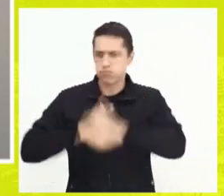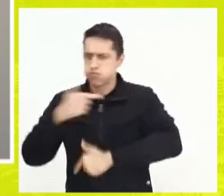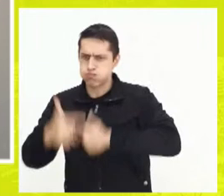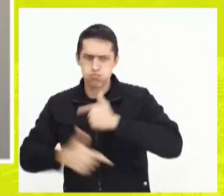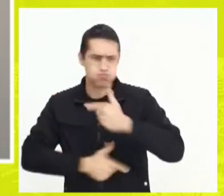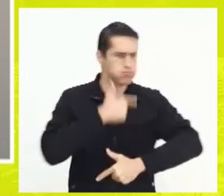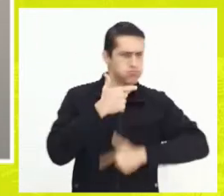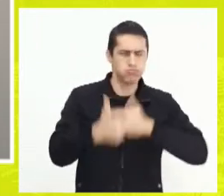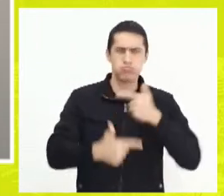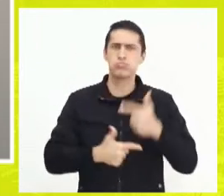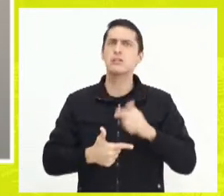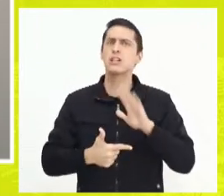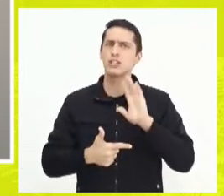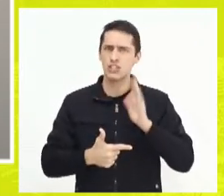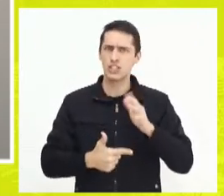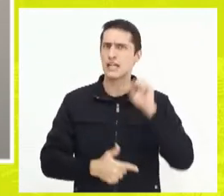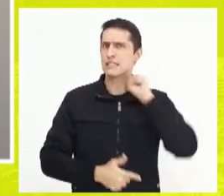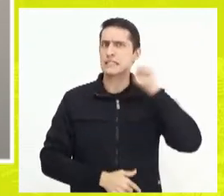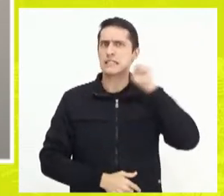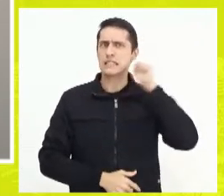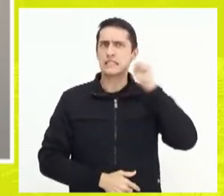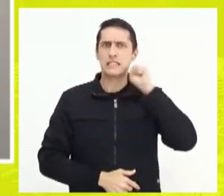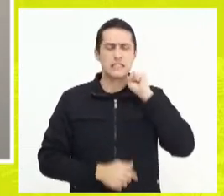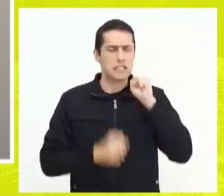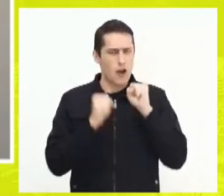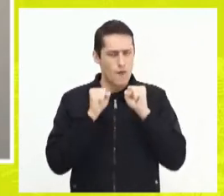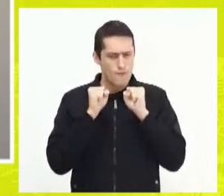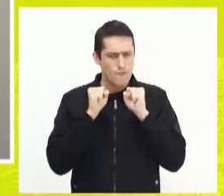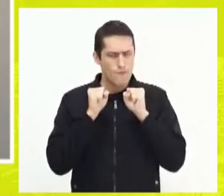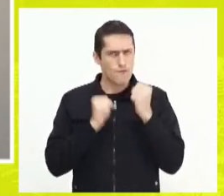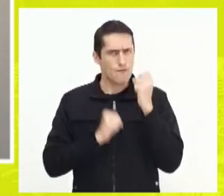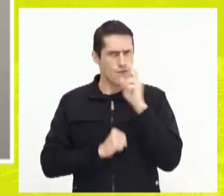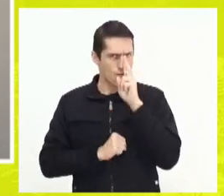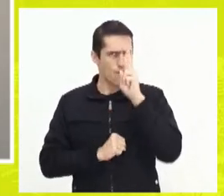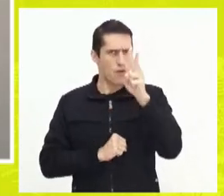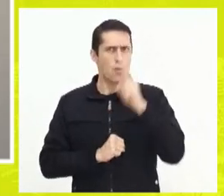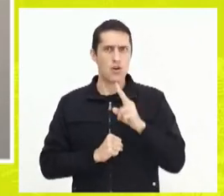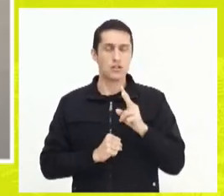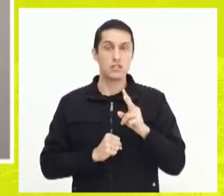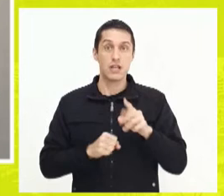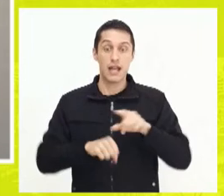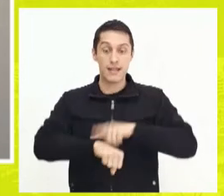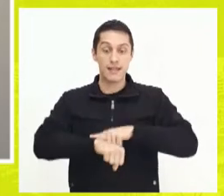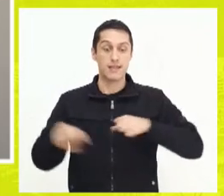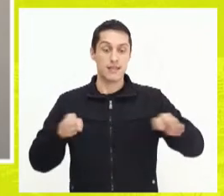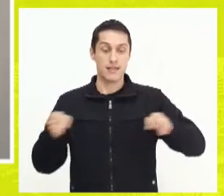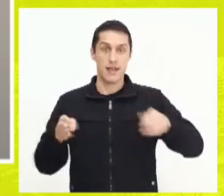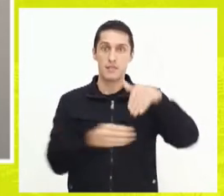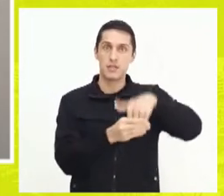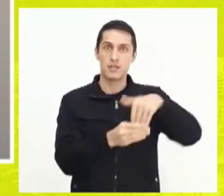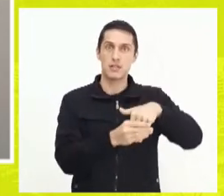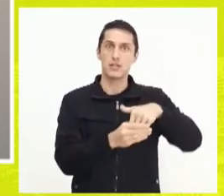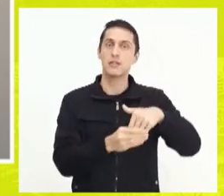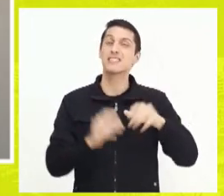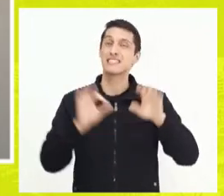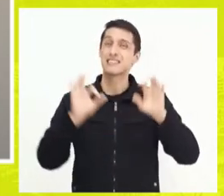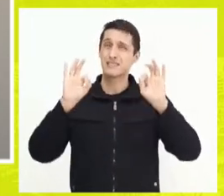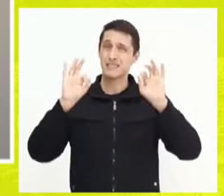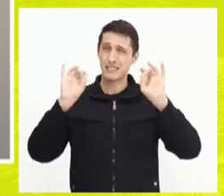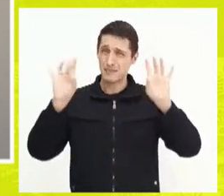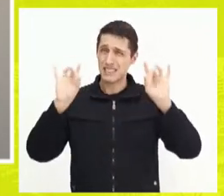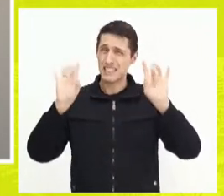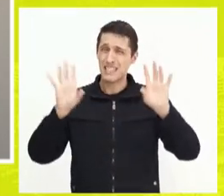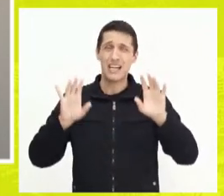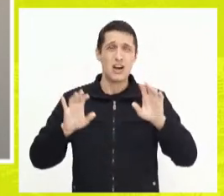working with the strong layer of stress and the electrical time journalists work longer